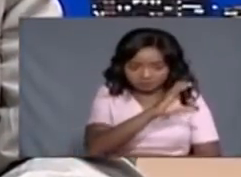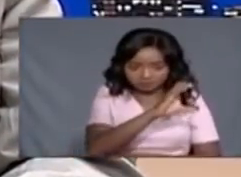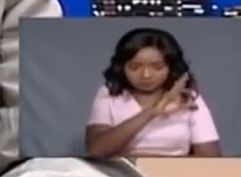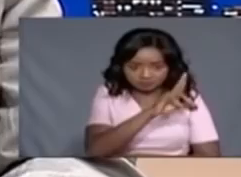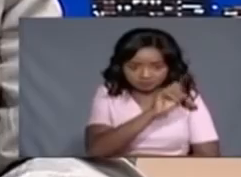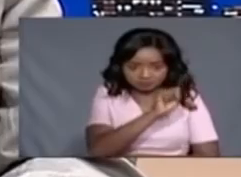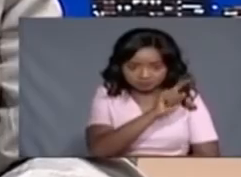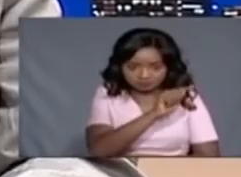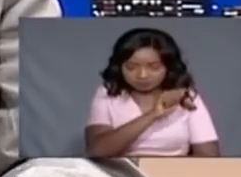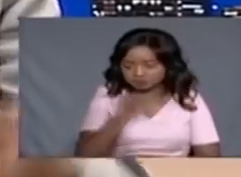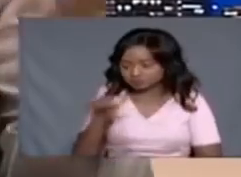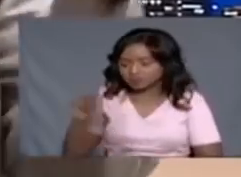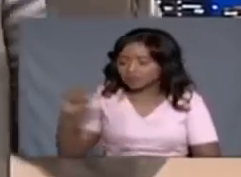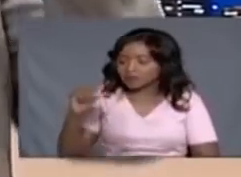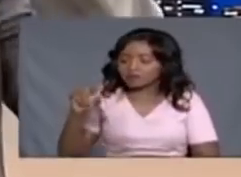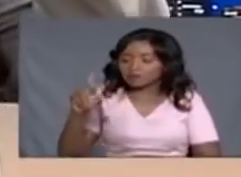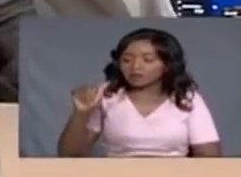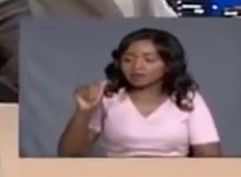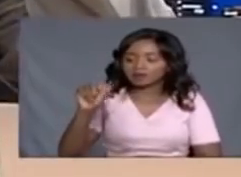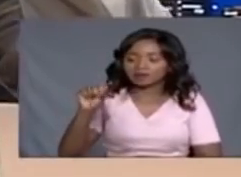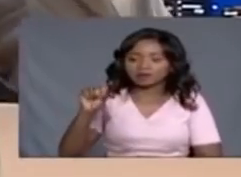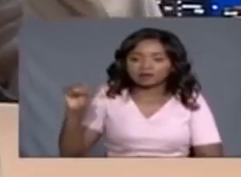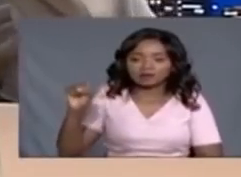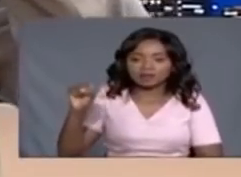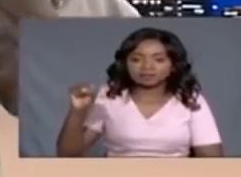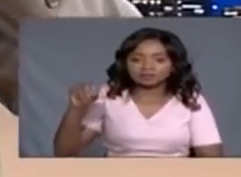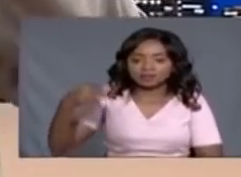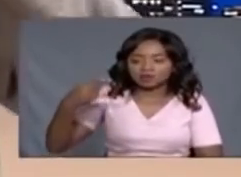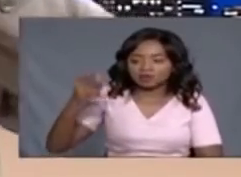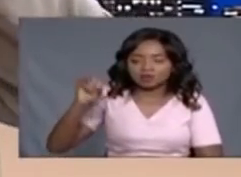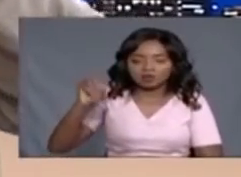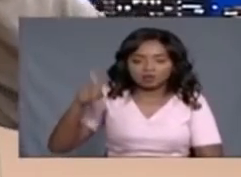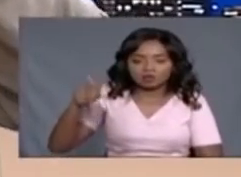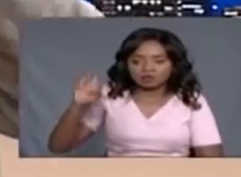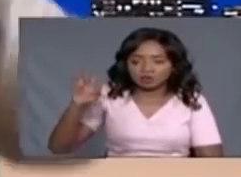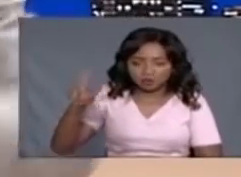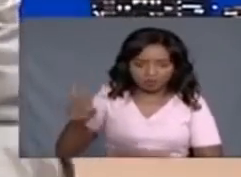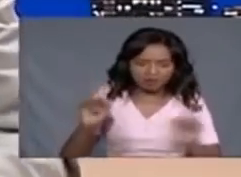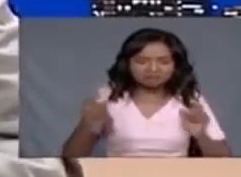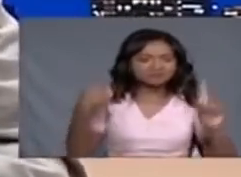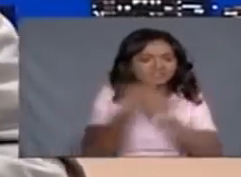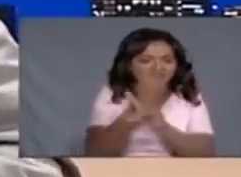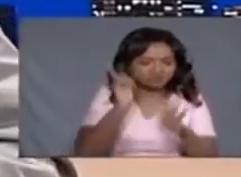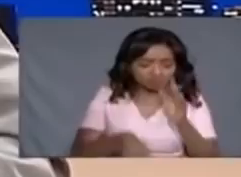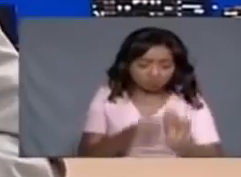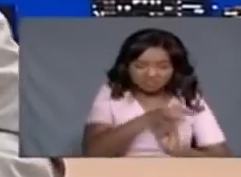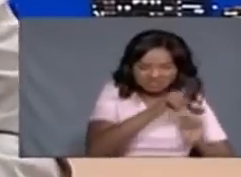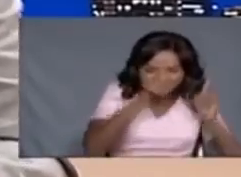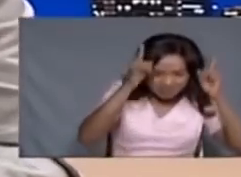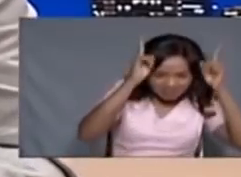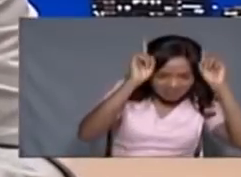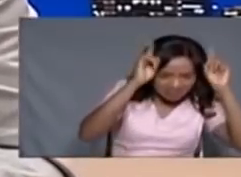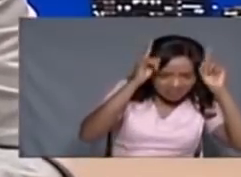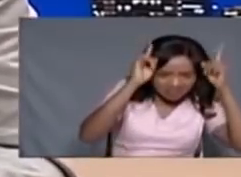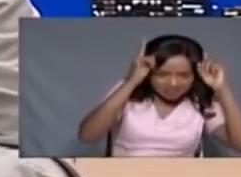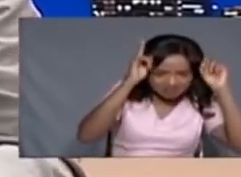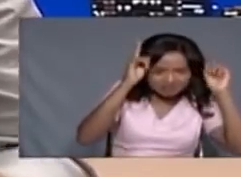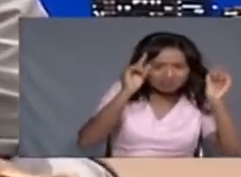locusts have shorter, you know, there are some antennae. Yeah. Mm-hmm. Yeah.